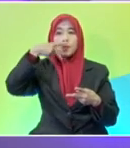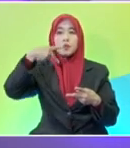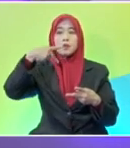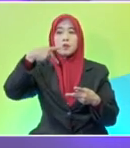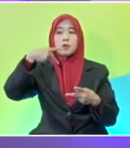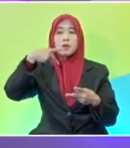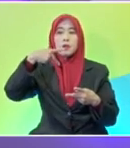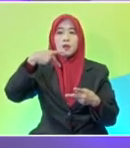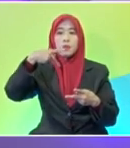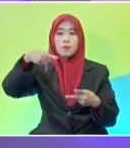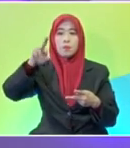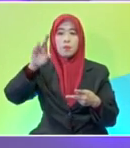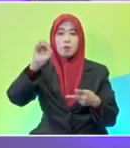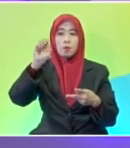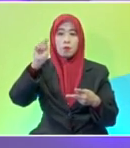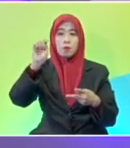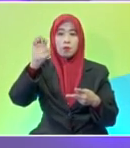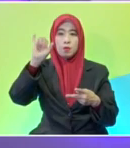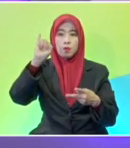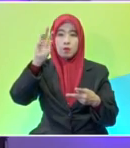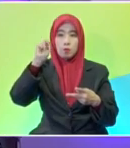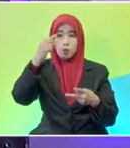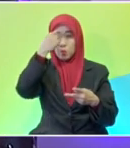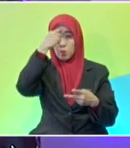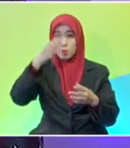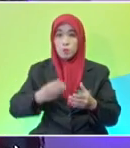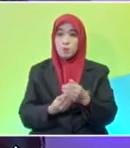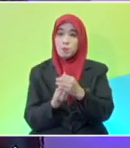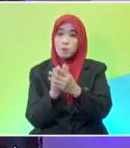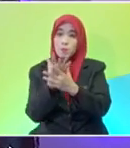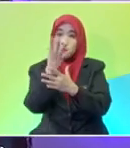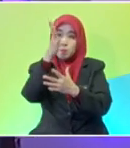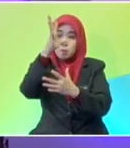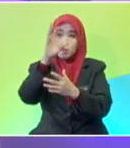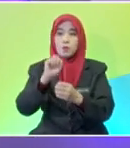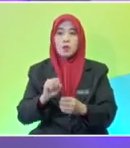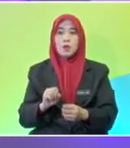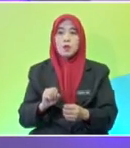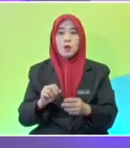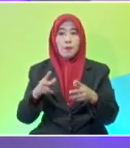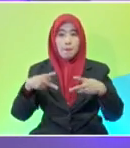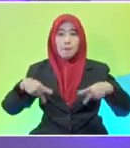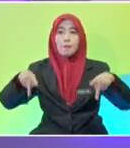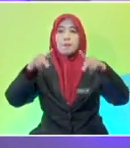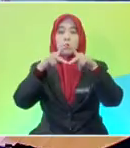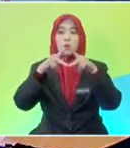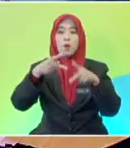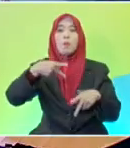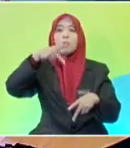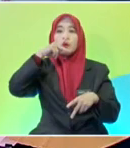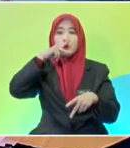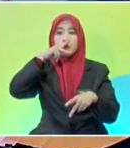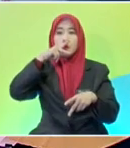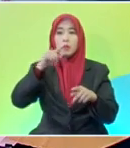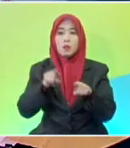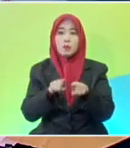say children. So they want to grow, they need protein. That's so why they need to take taller in milk. As well. Like milk. They